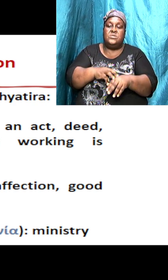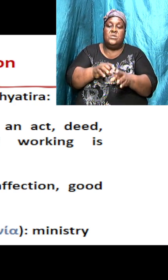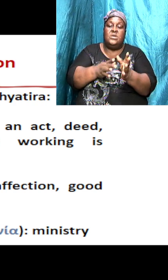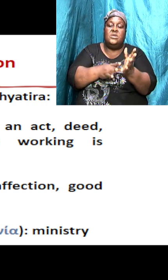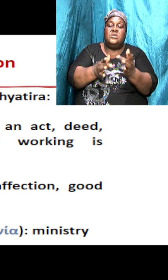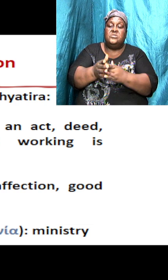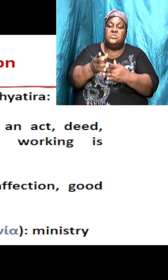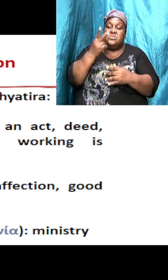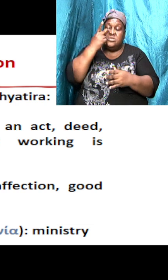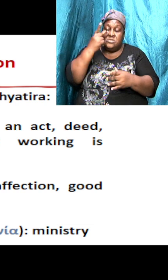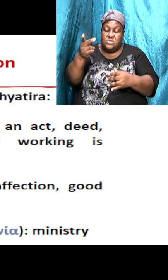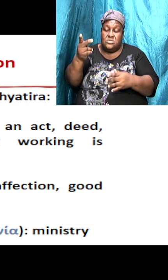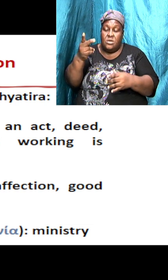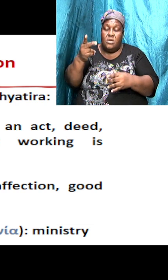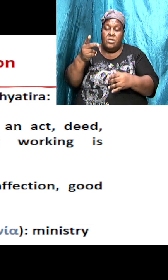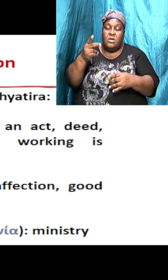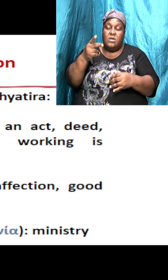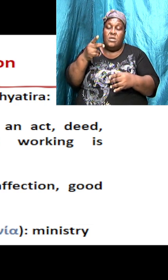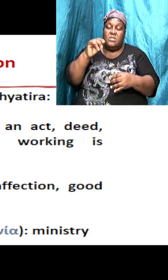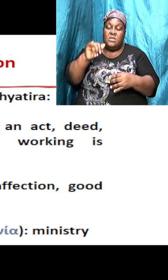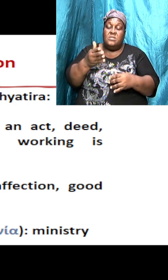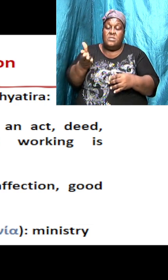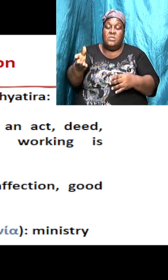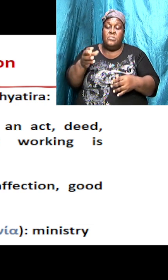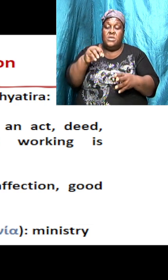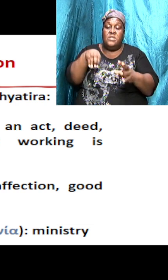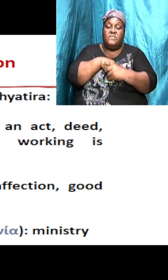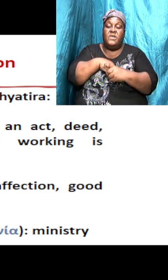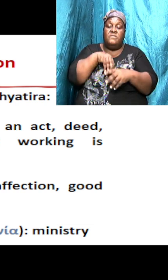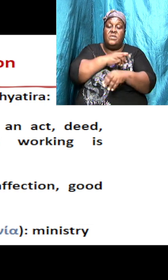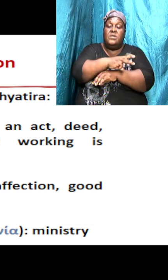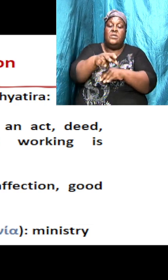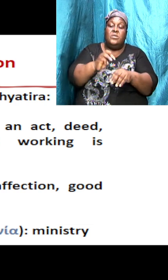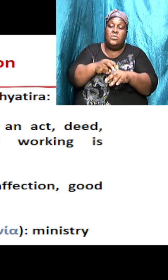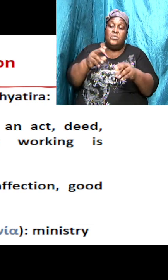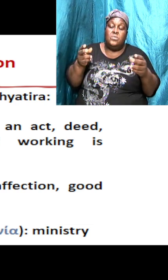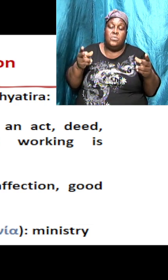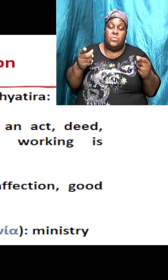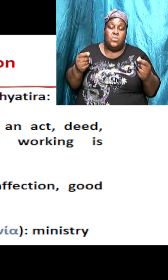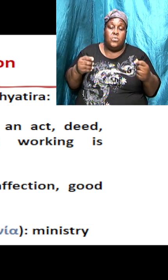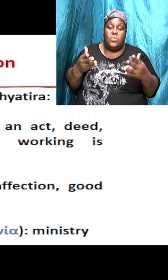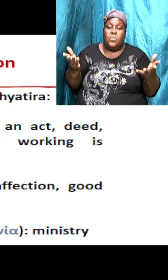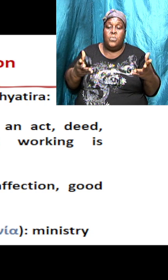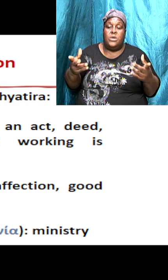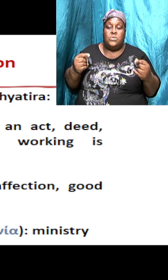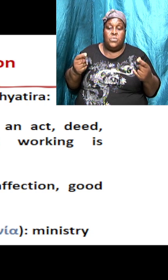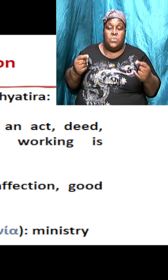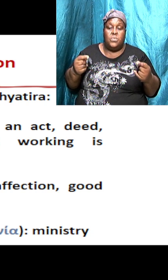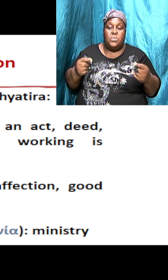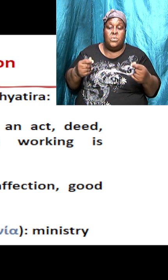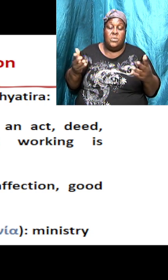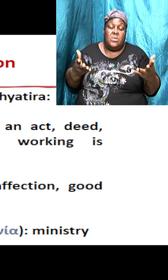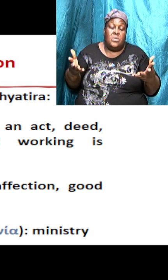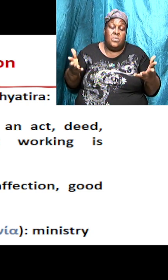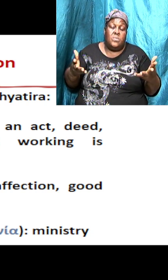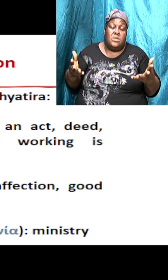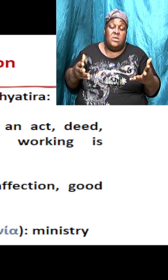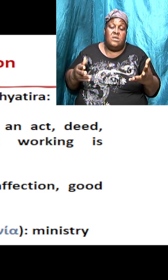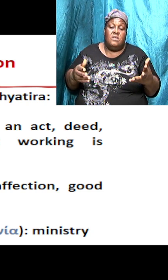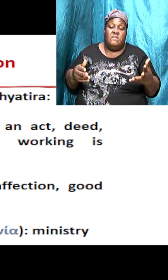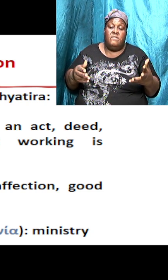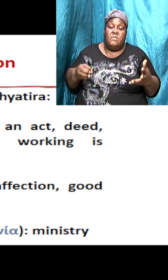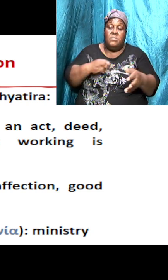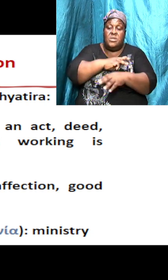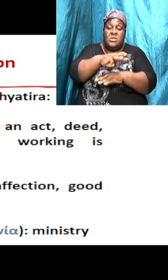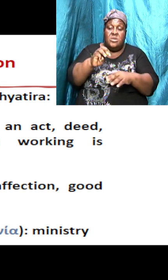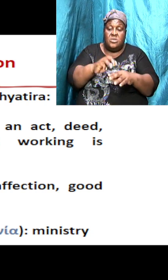Jesus saw that they were involved in ministry, and they were doing what they are doing, whatever era you're in. Do it with all